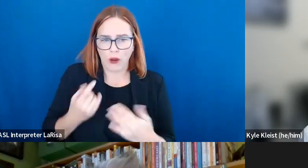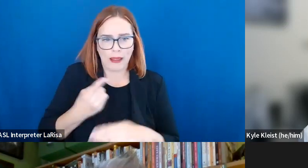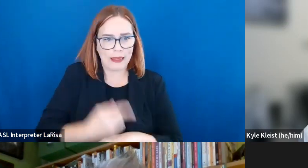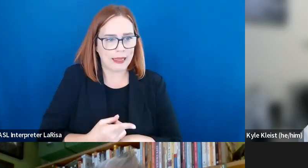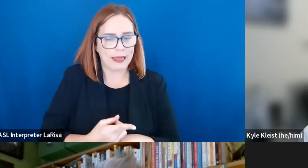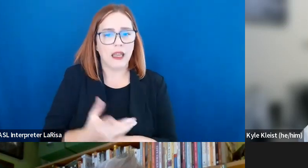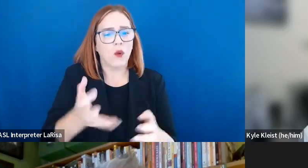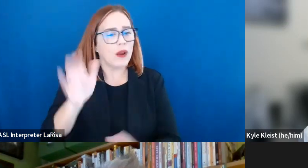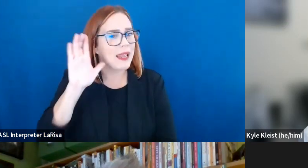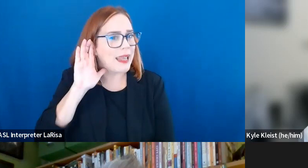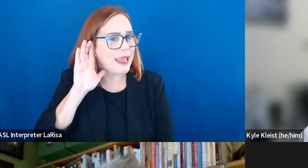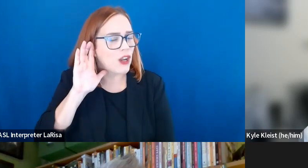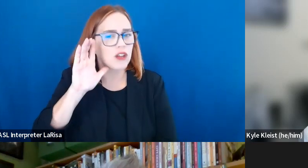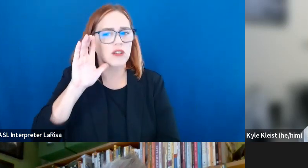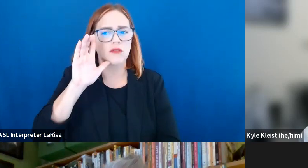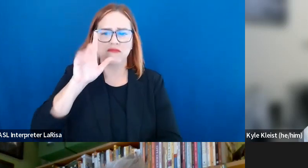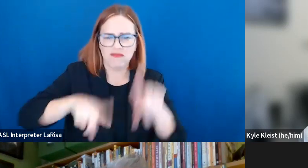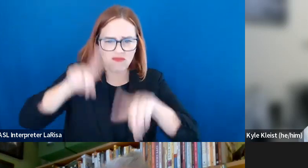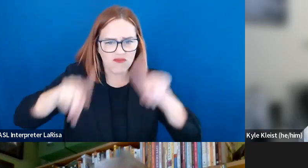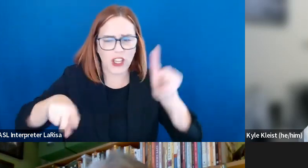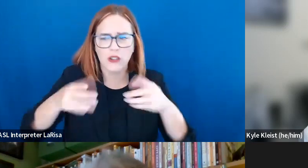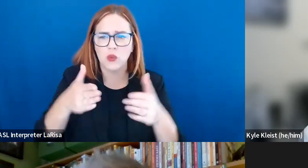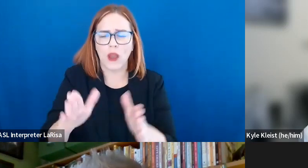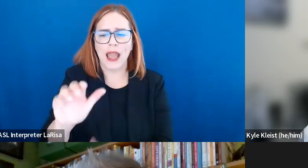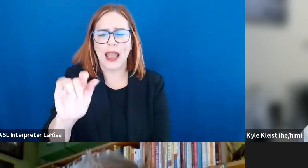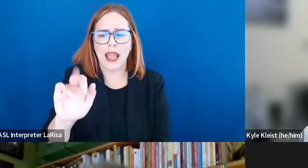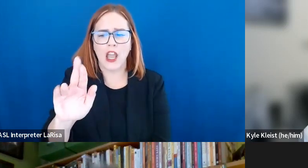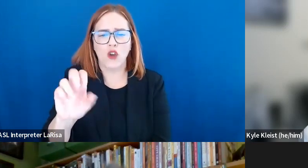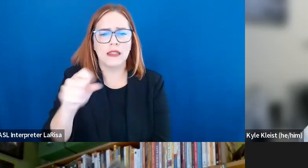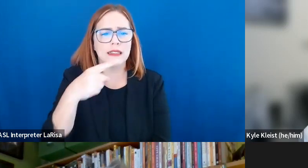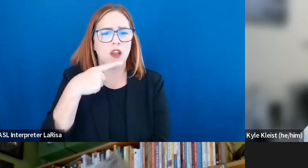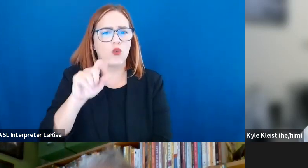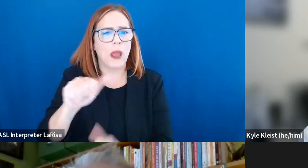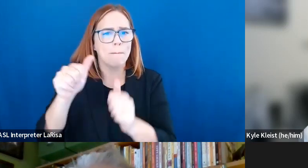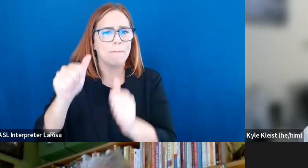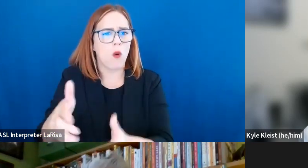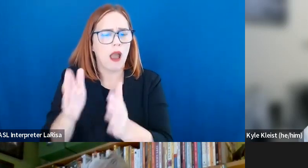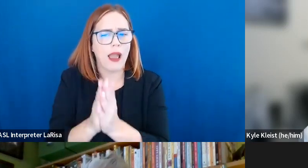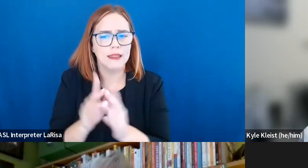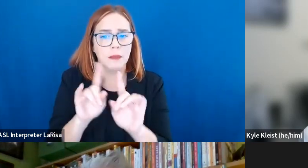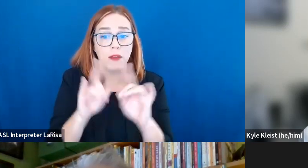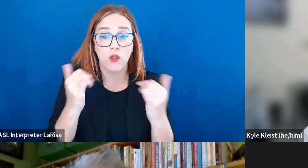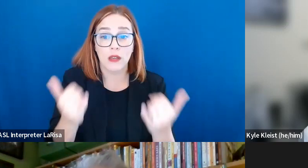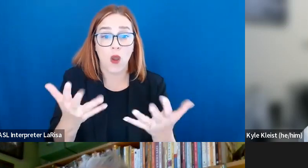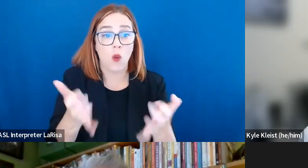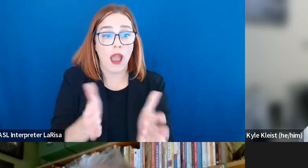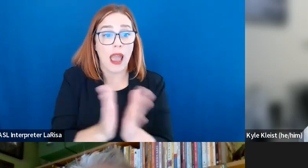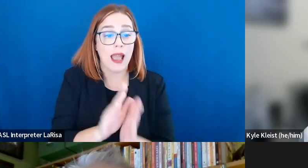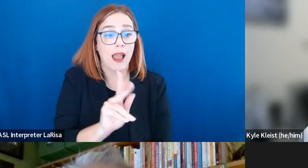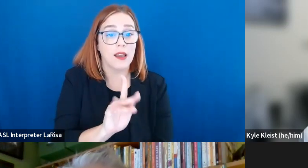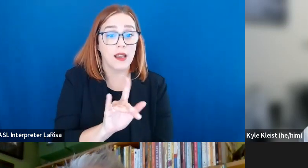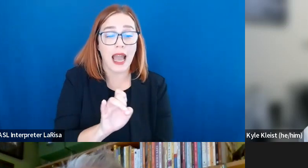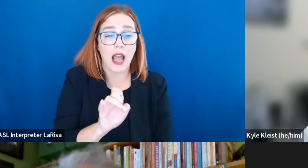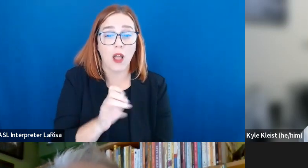Arias said you could contact us. In the meantime, can I ask you, Kyle, please to share some of the things that